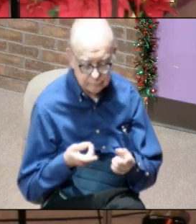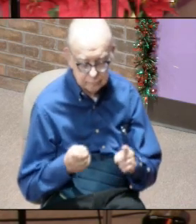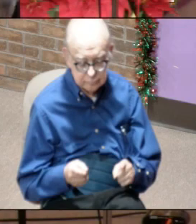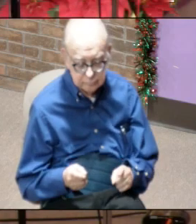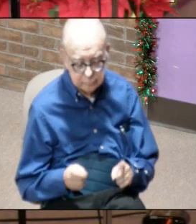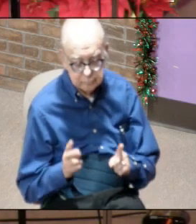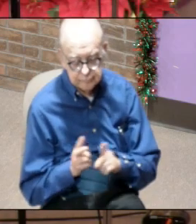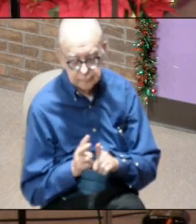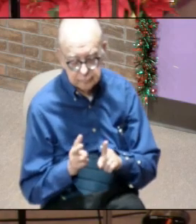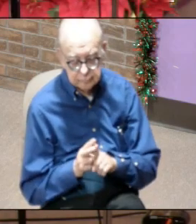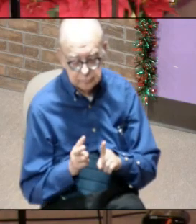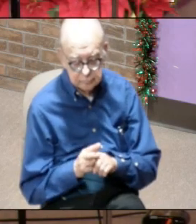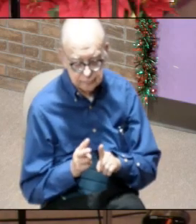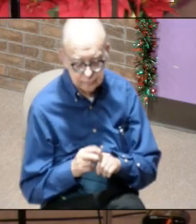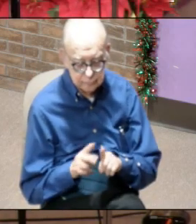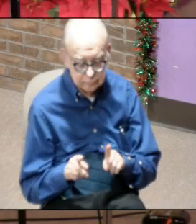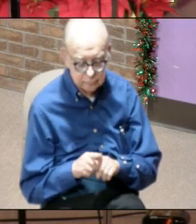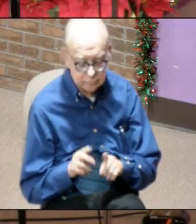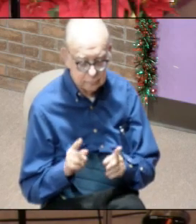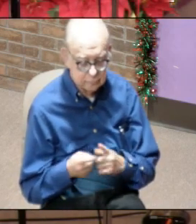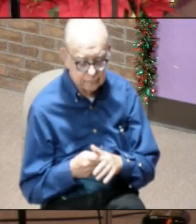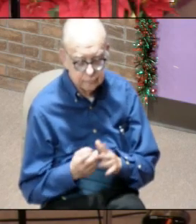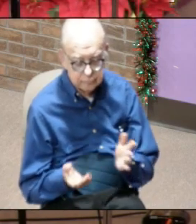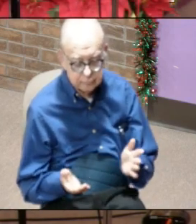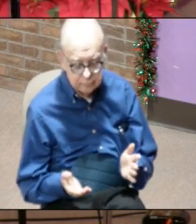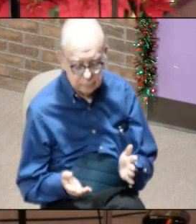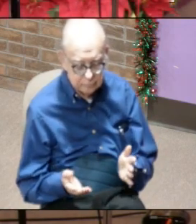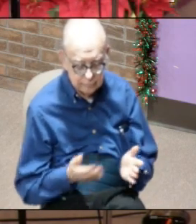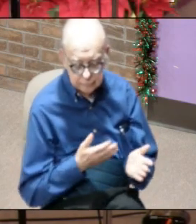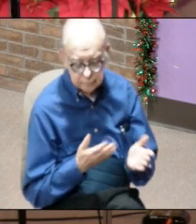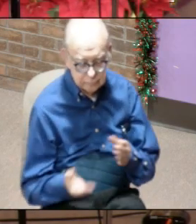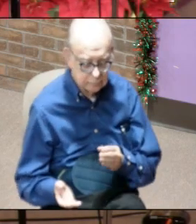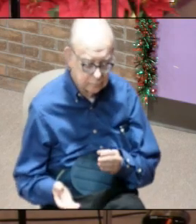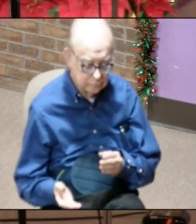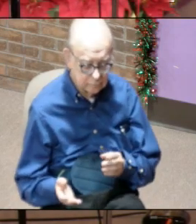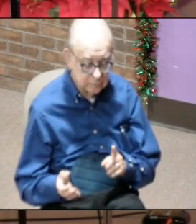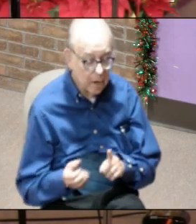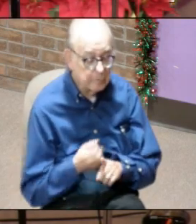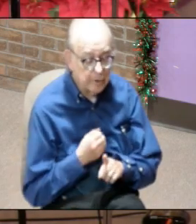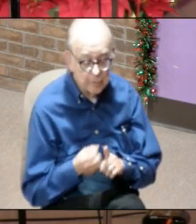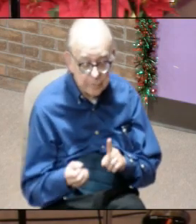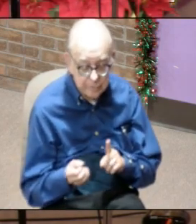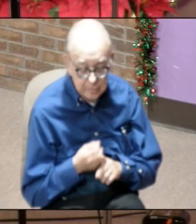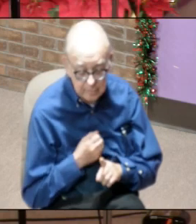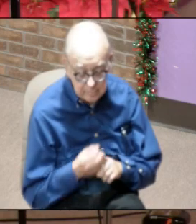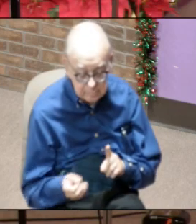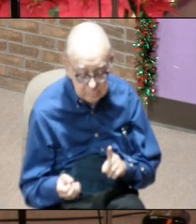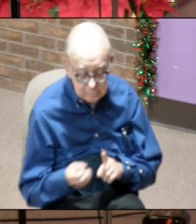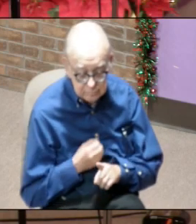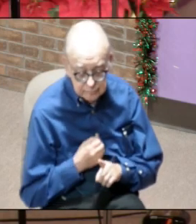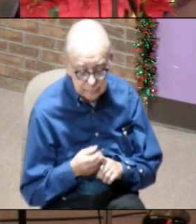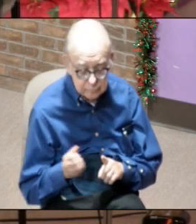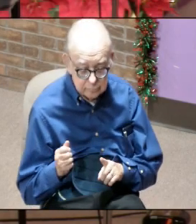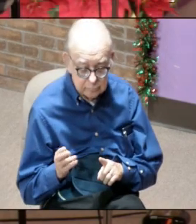with the violence. The violence also begins to bring about abuse